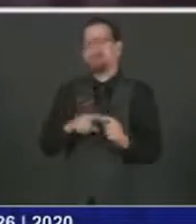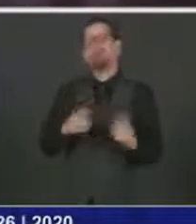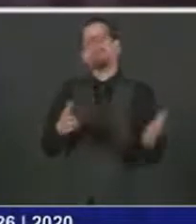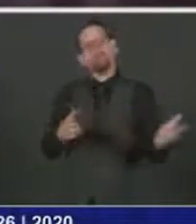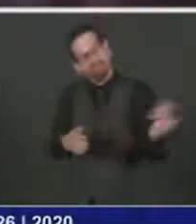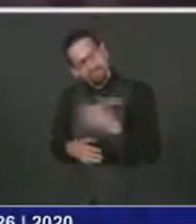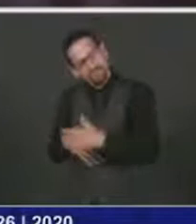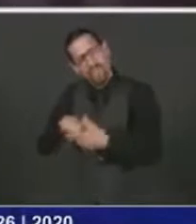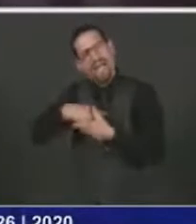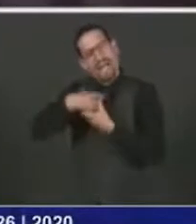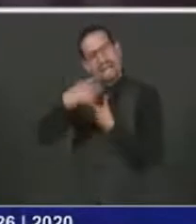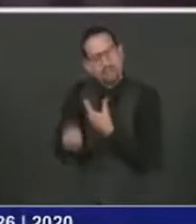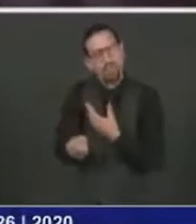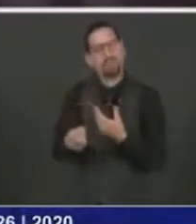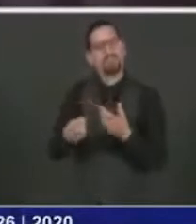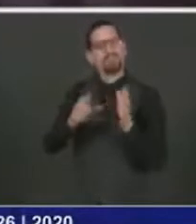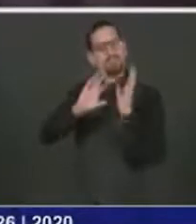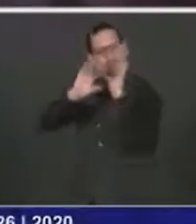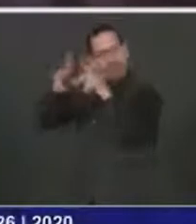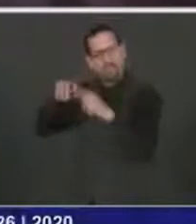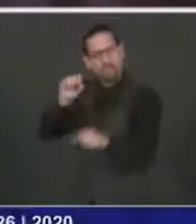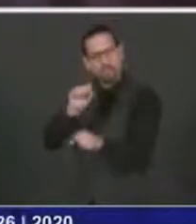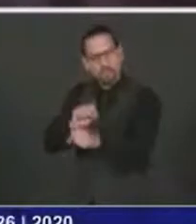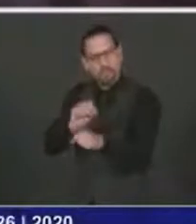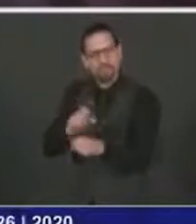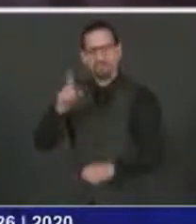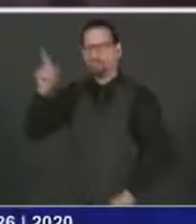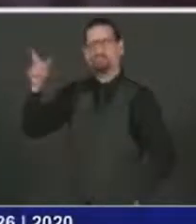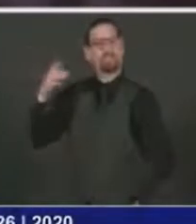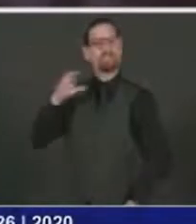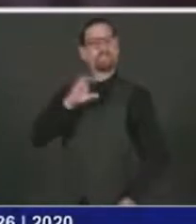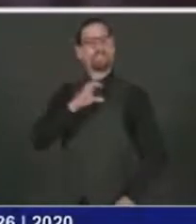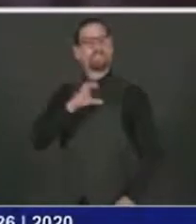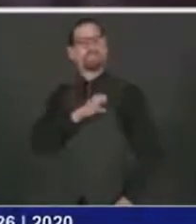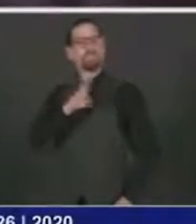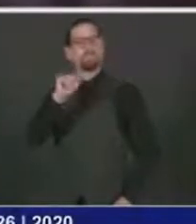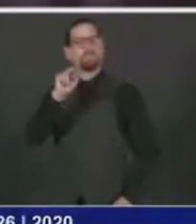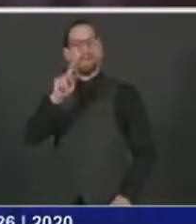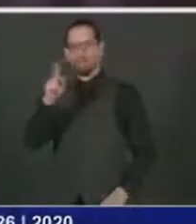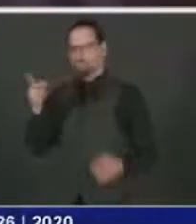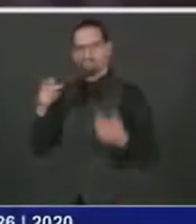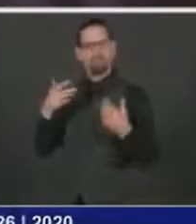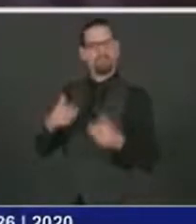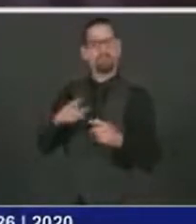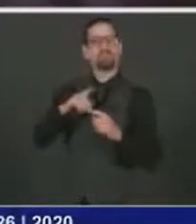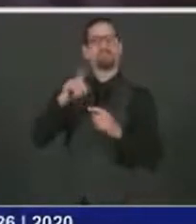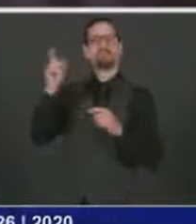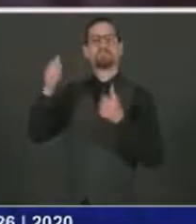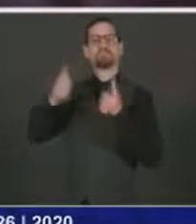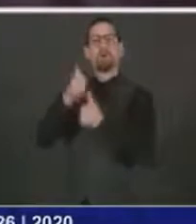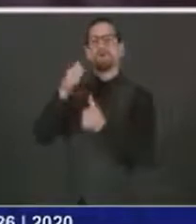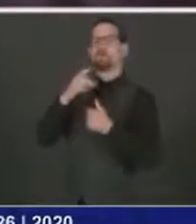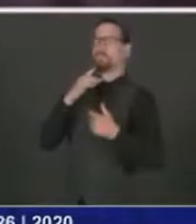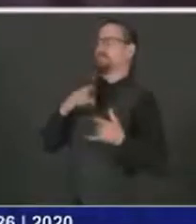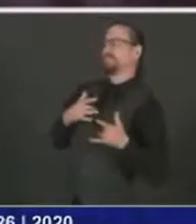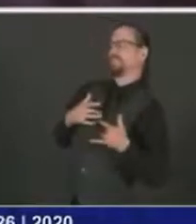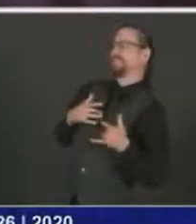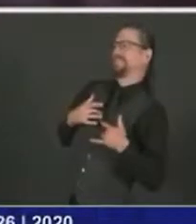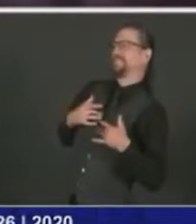were telling us at Citizens Bank they're inviting employees back. Most employees say they don't yet feel ready to go